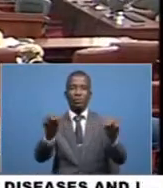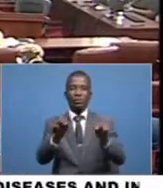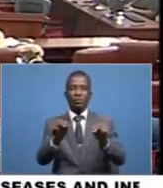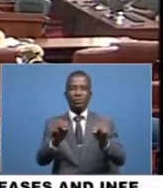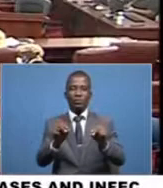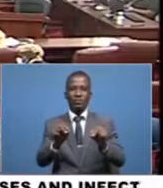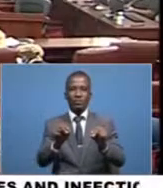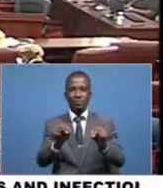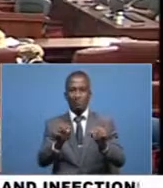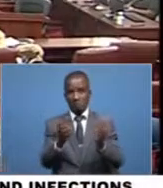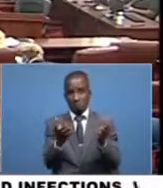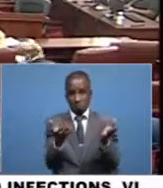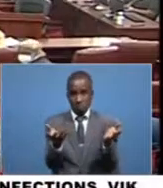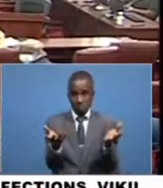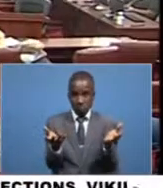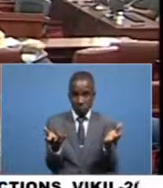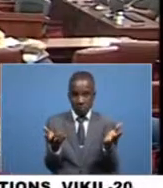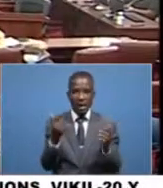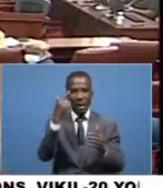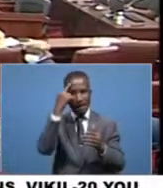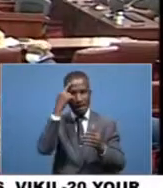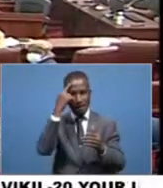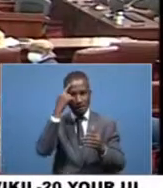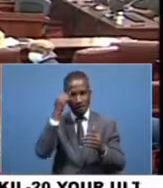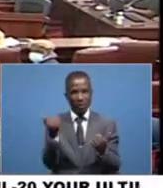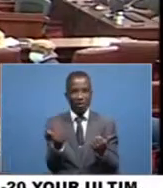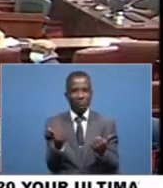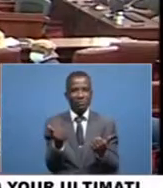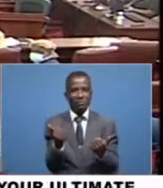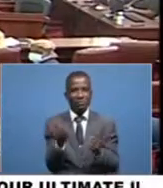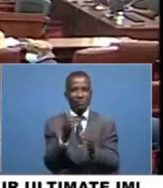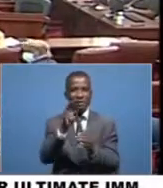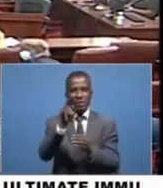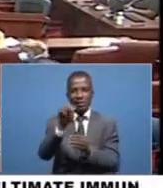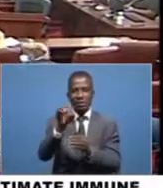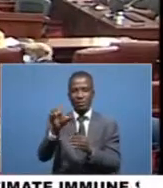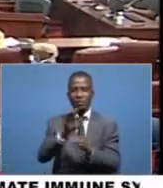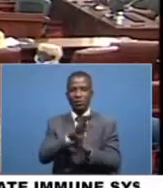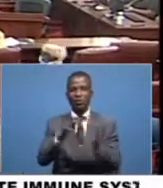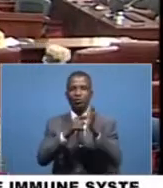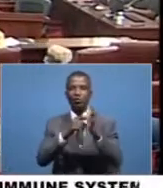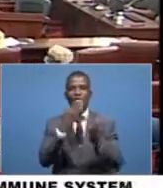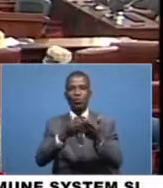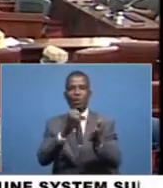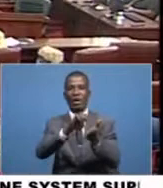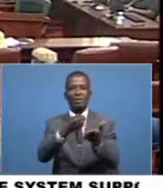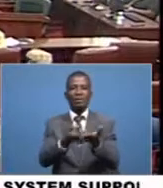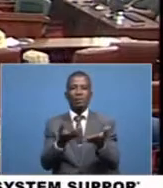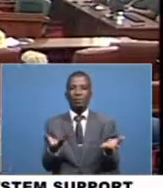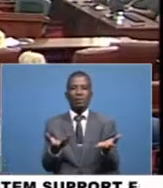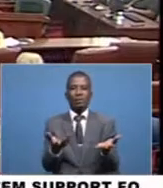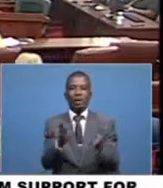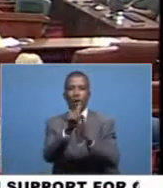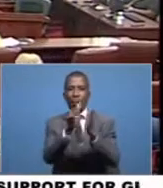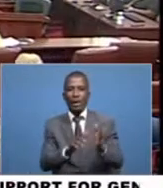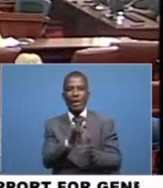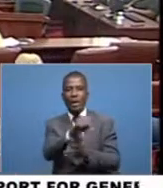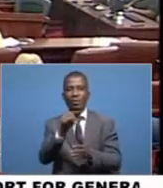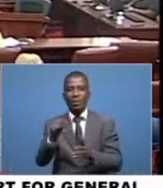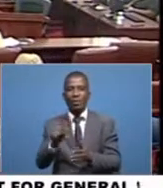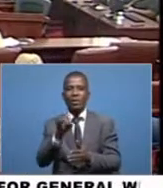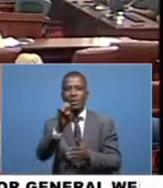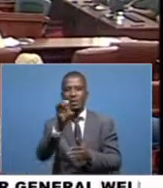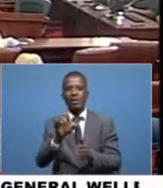his case because he was not adducing any evidence. Both counsel submitted that having regard to the evidence led by the